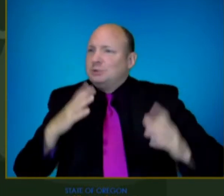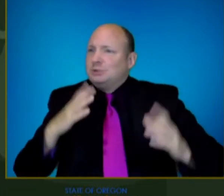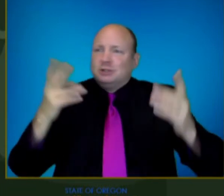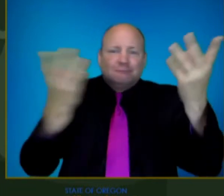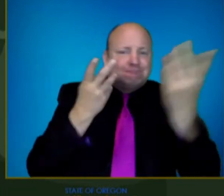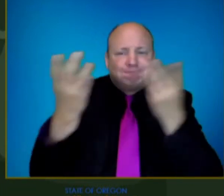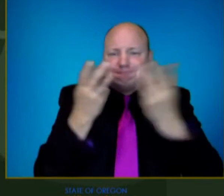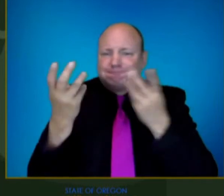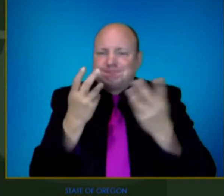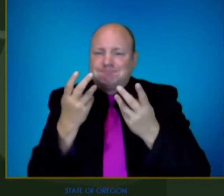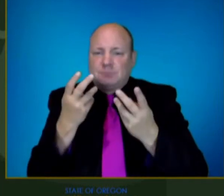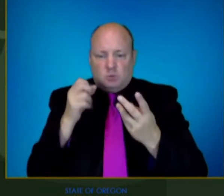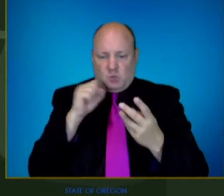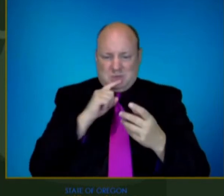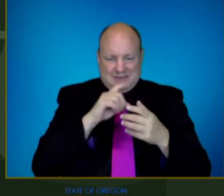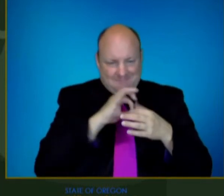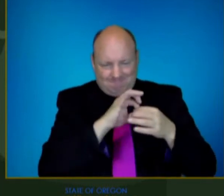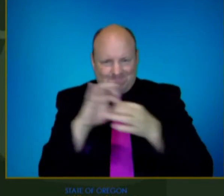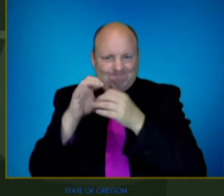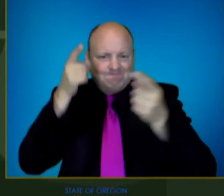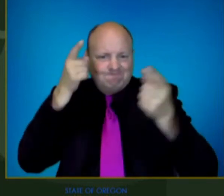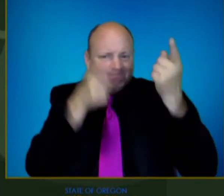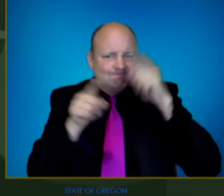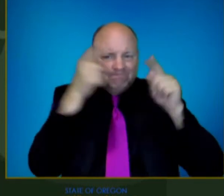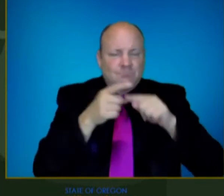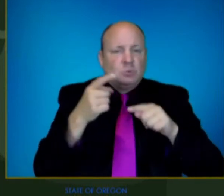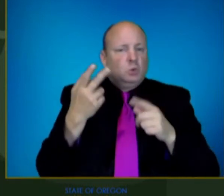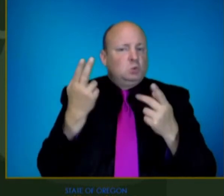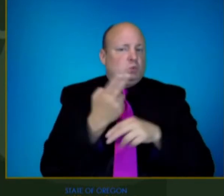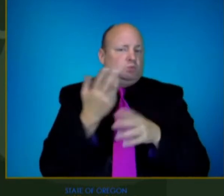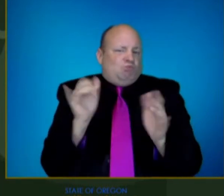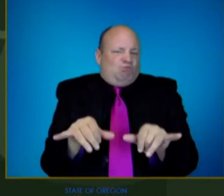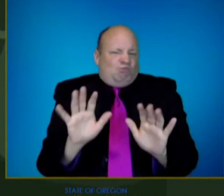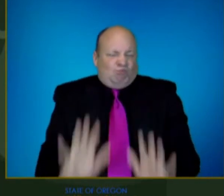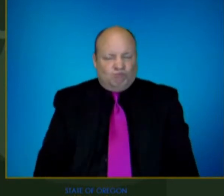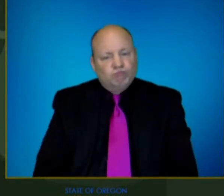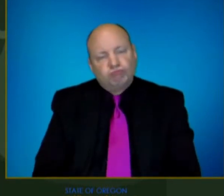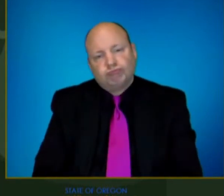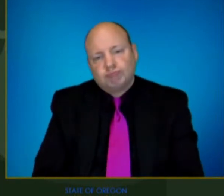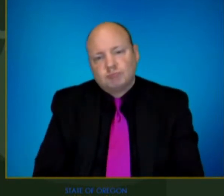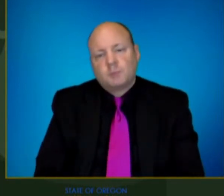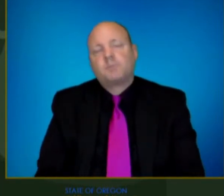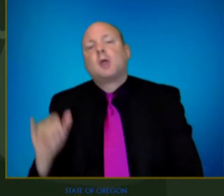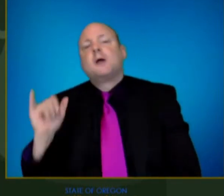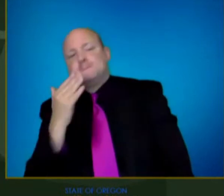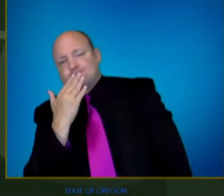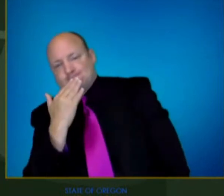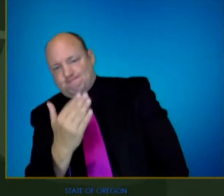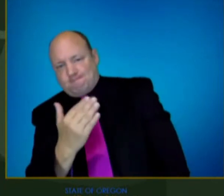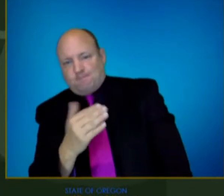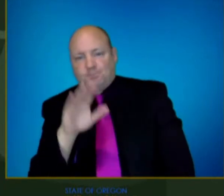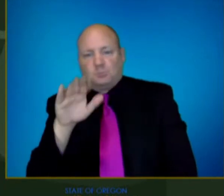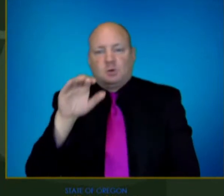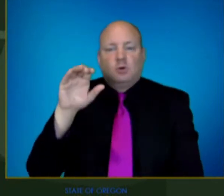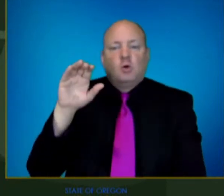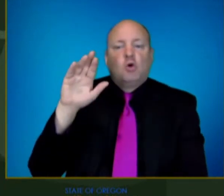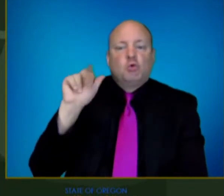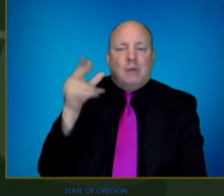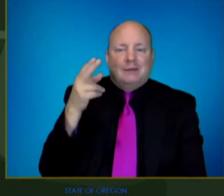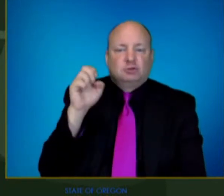you. Thank you, Lisa. We'll go next to Rachel Alexander with the Salem Reporter. Go ahead,